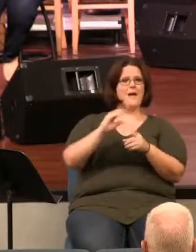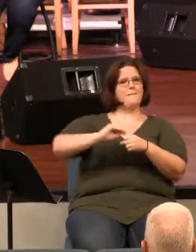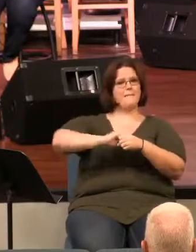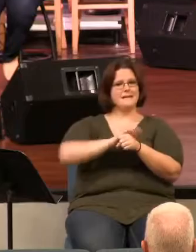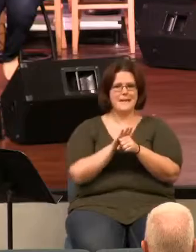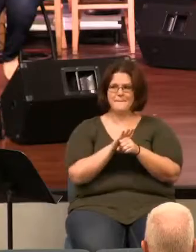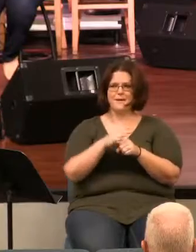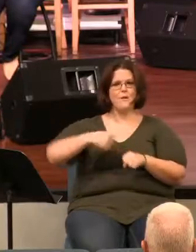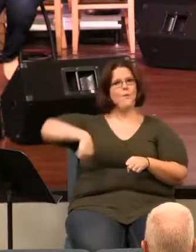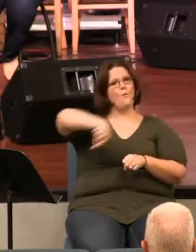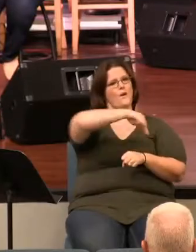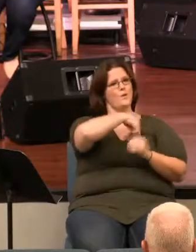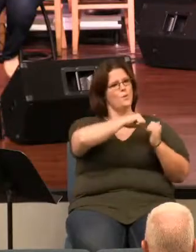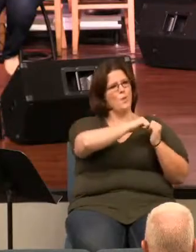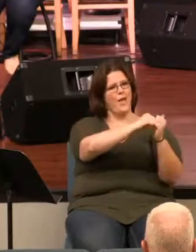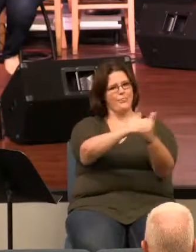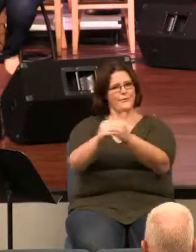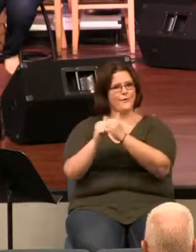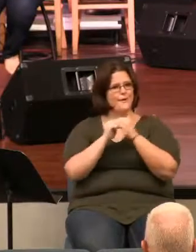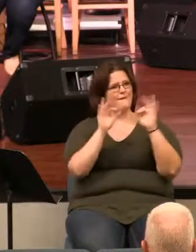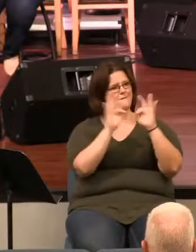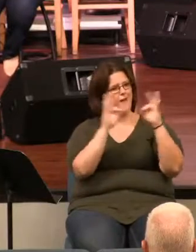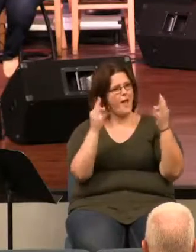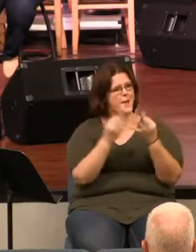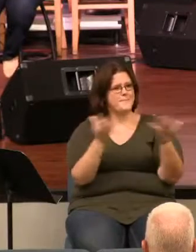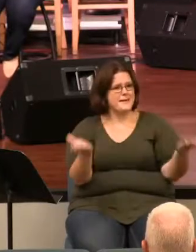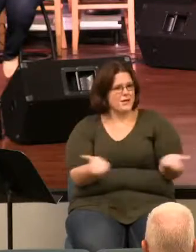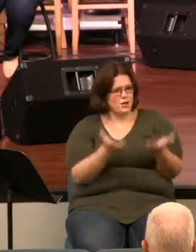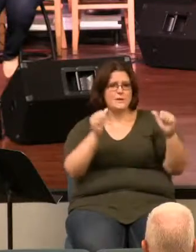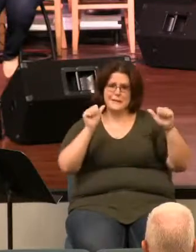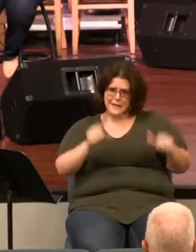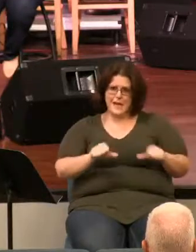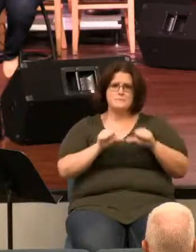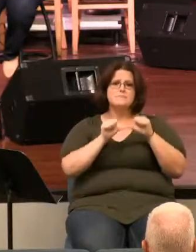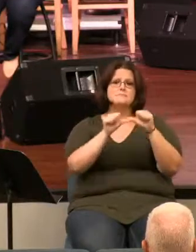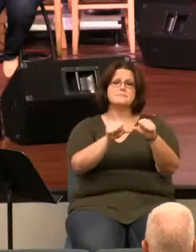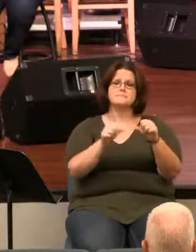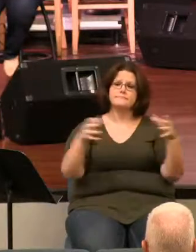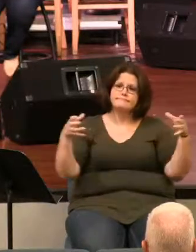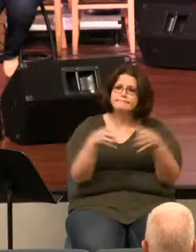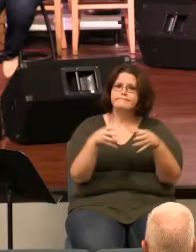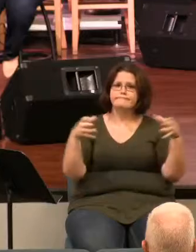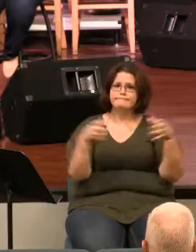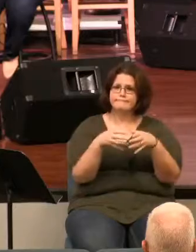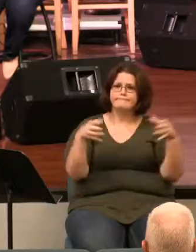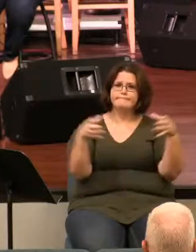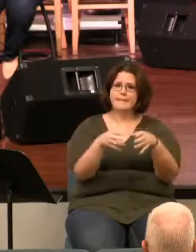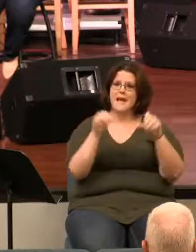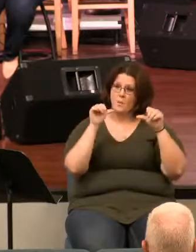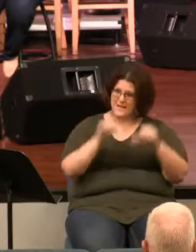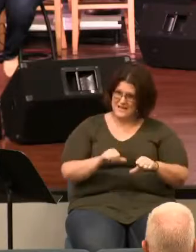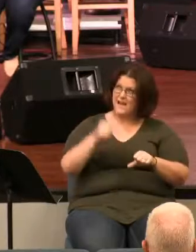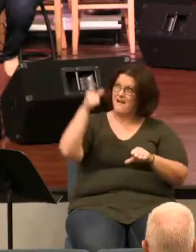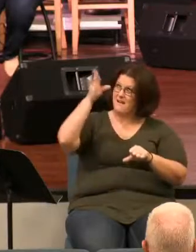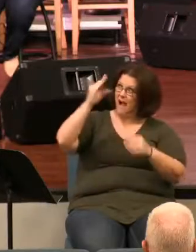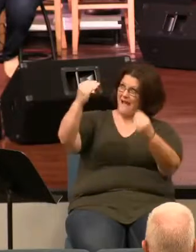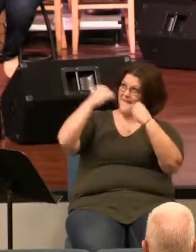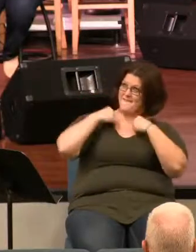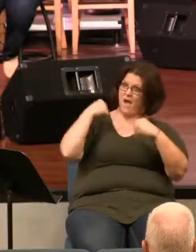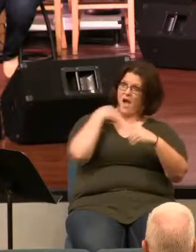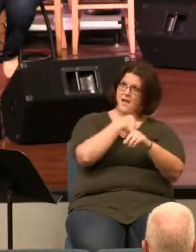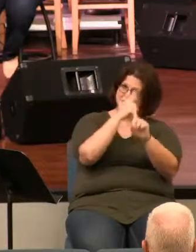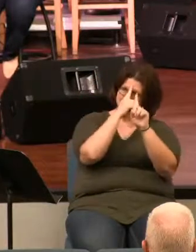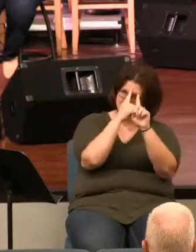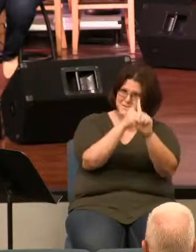world together, as families at Centerview Baptist Church, we can continue to meet the missions that God gives us here in